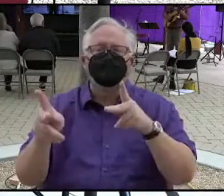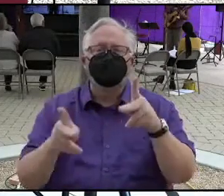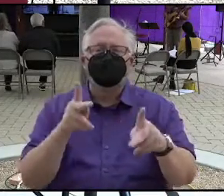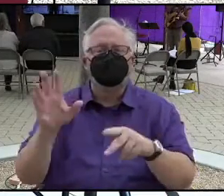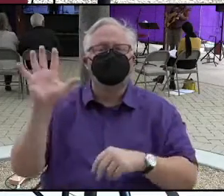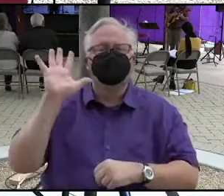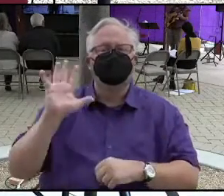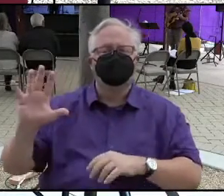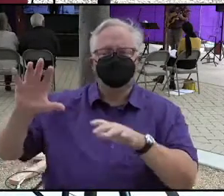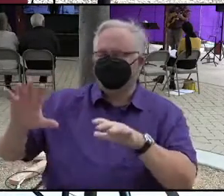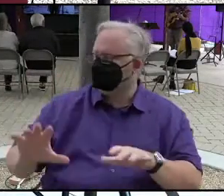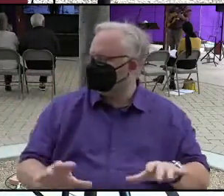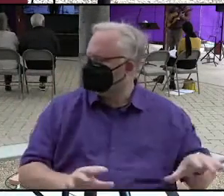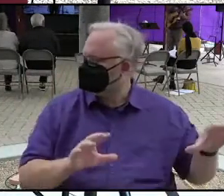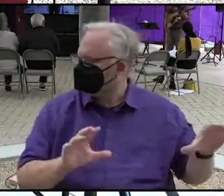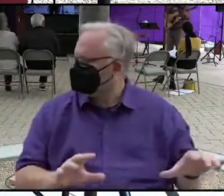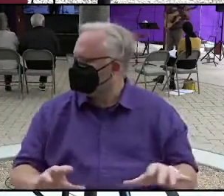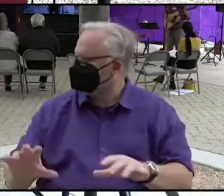done